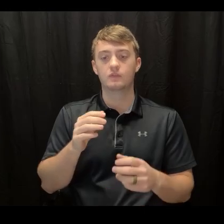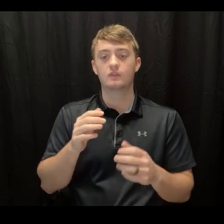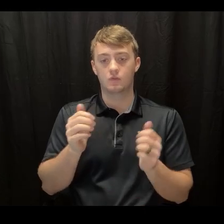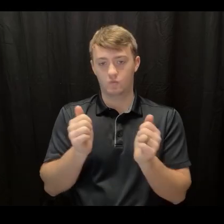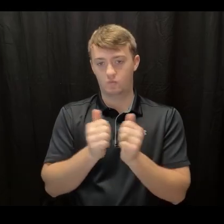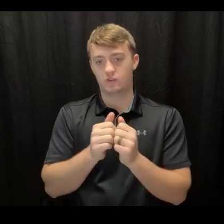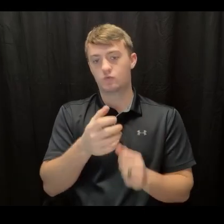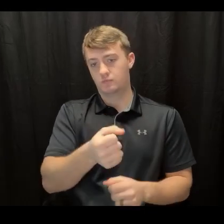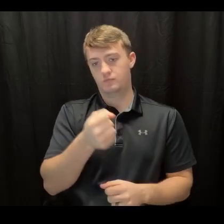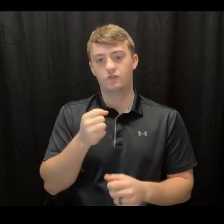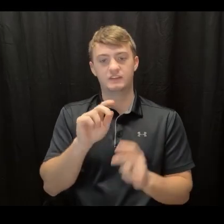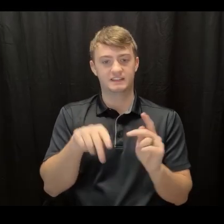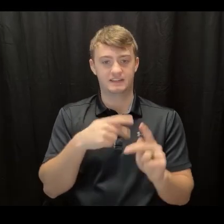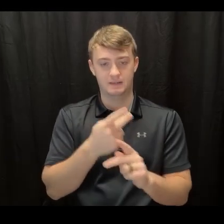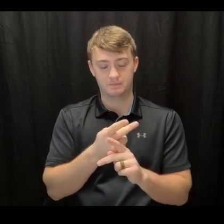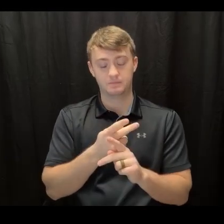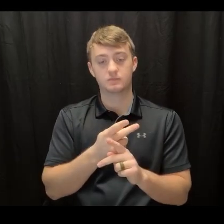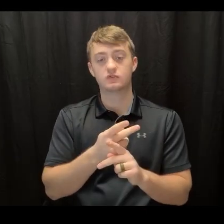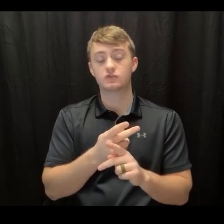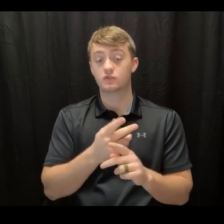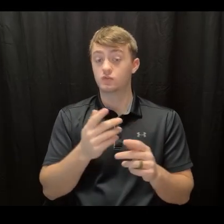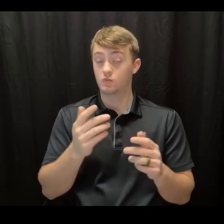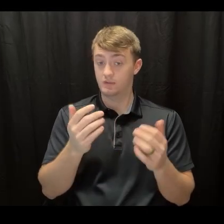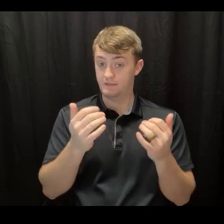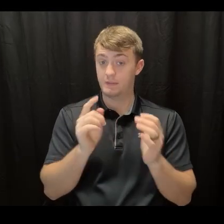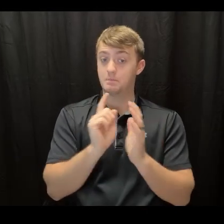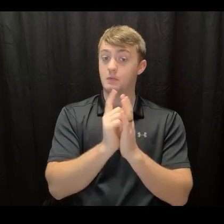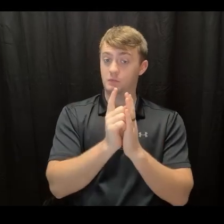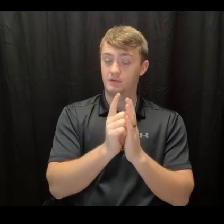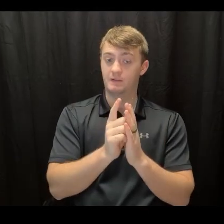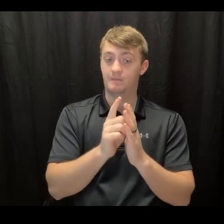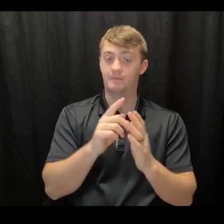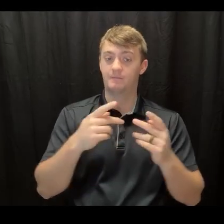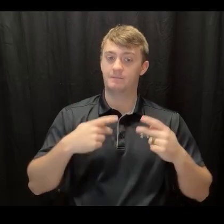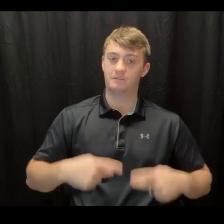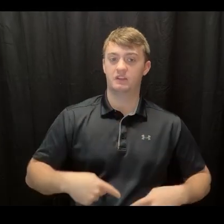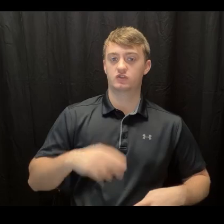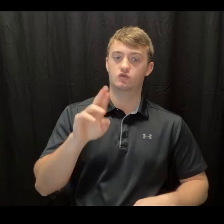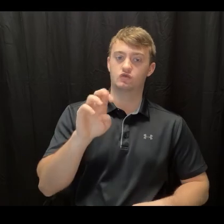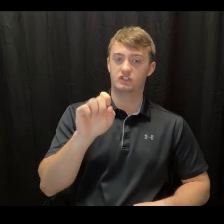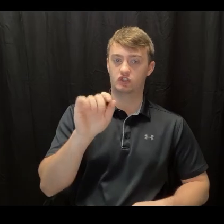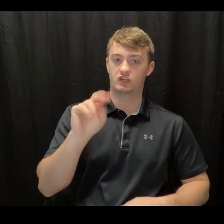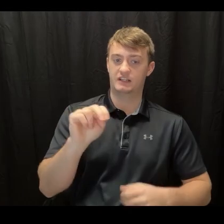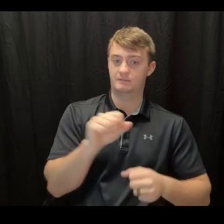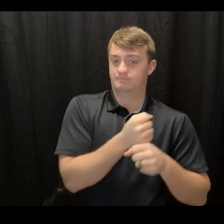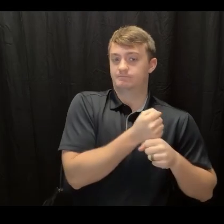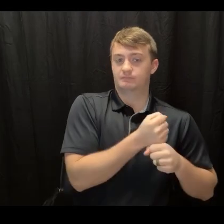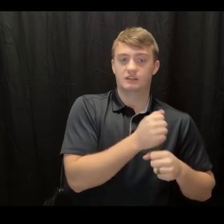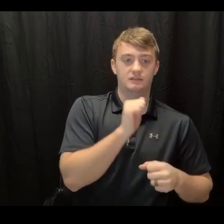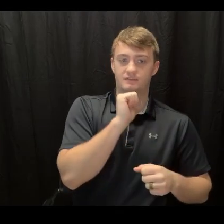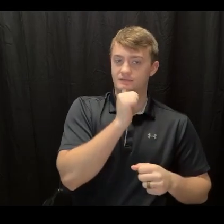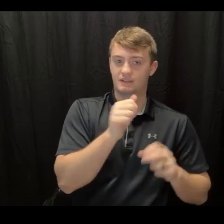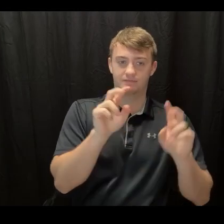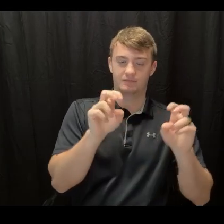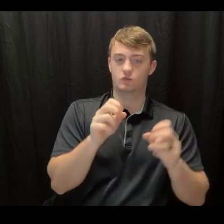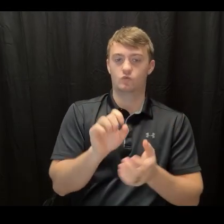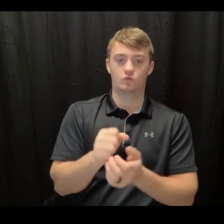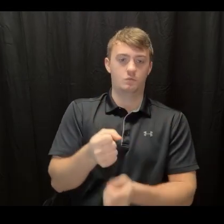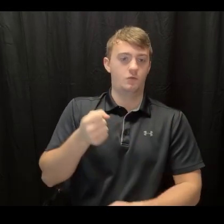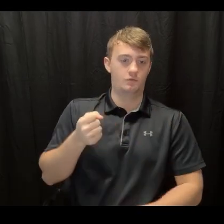in the removal types. So at the moment, physical restraint is not included as a removal.